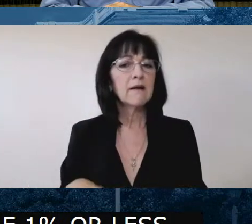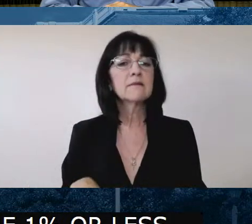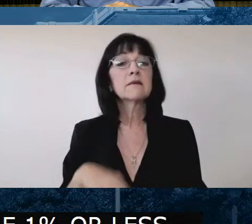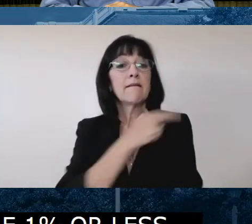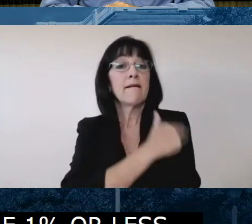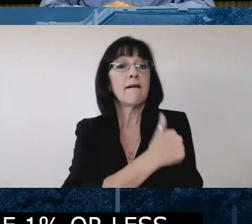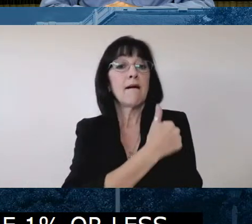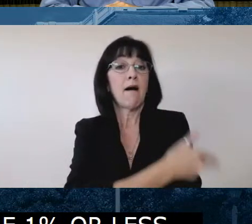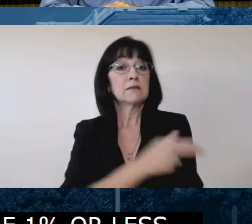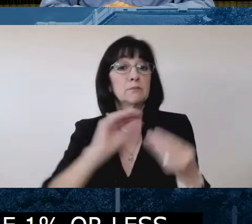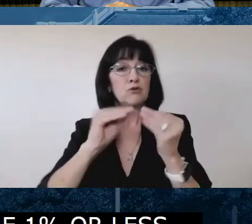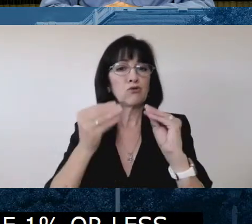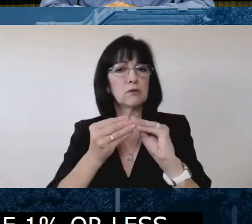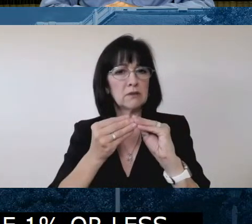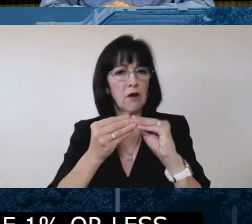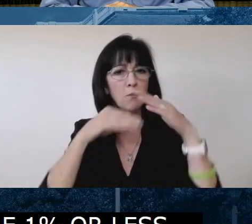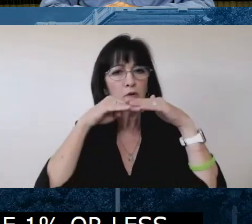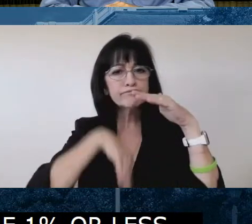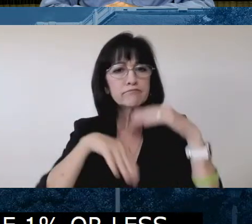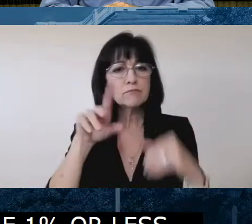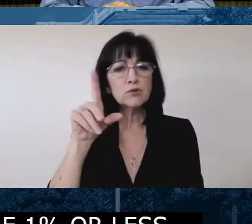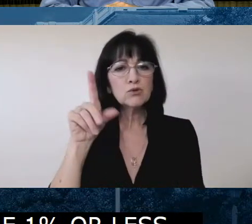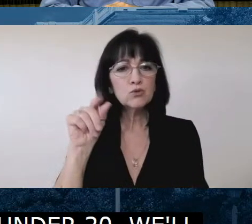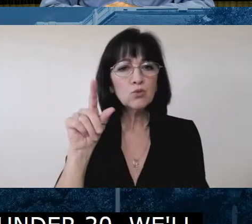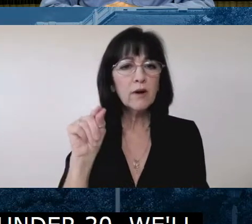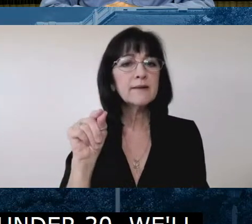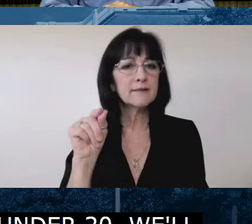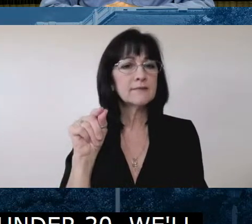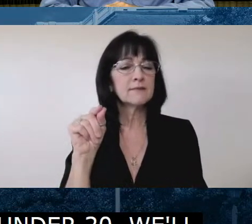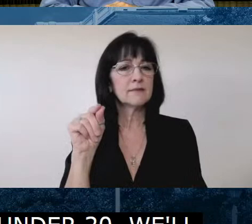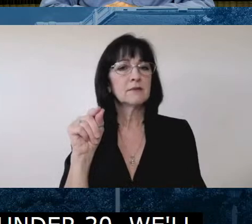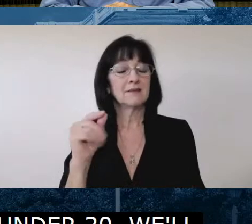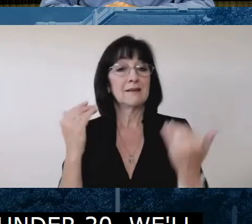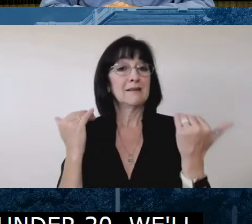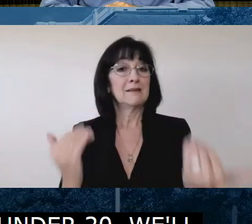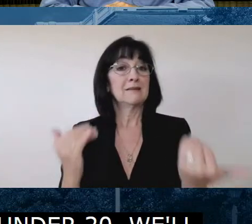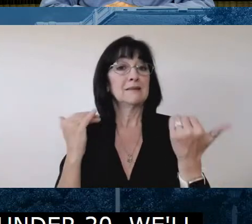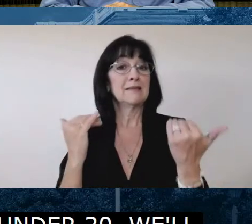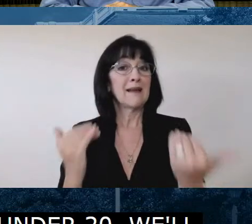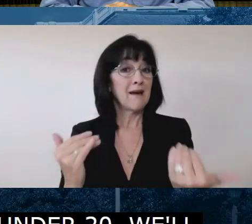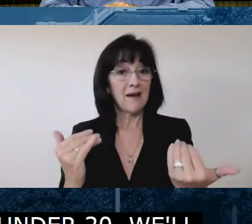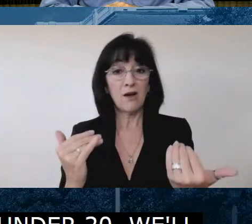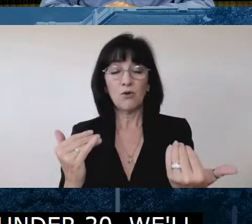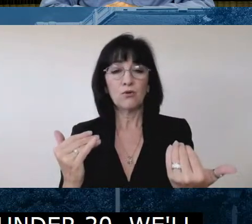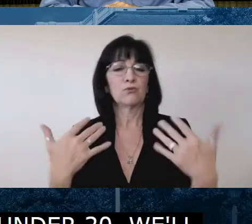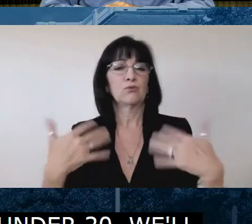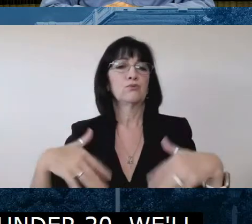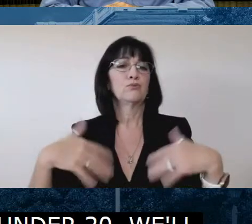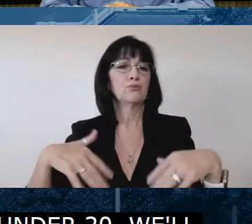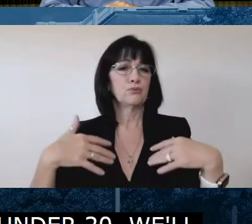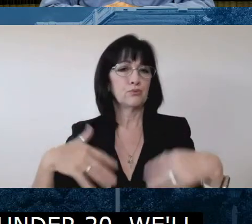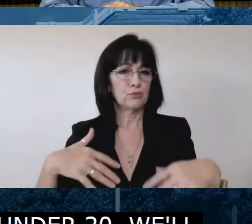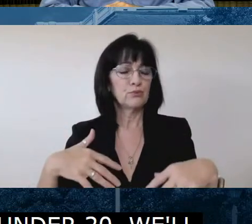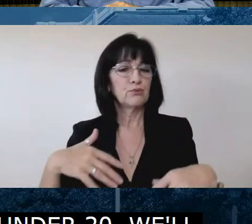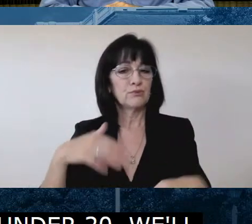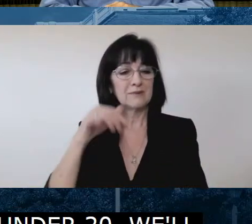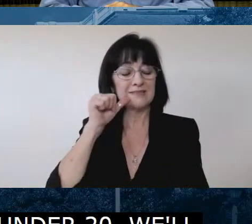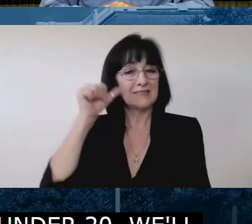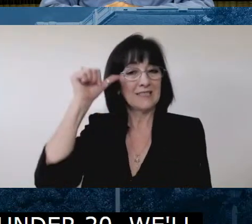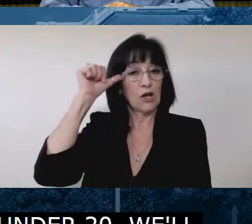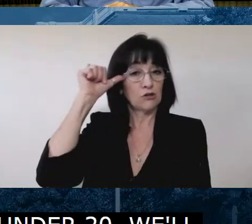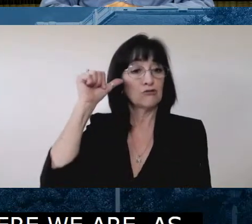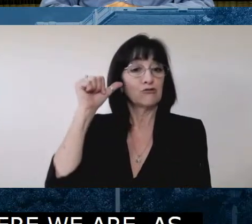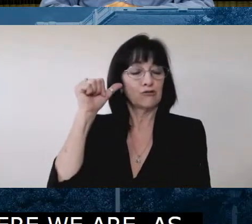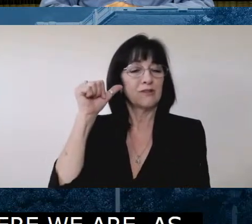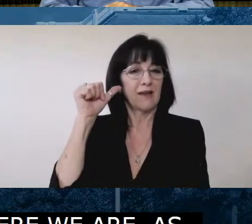we'll go to the data dashboard and take a look at where we are as of today and yesterday, I guess, in most